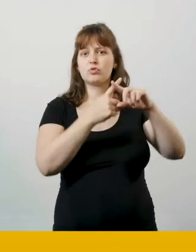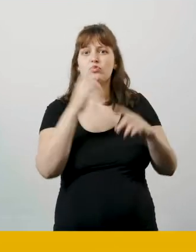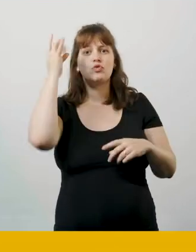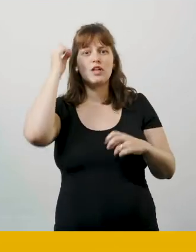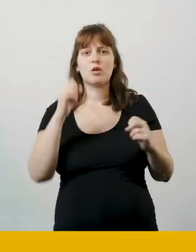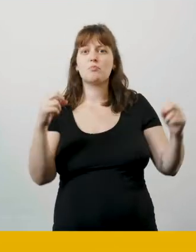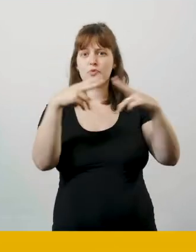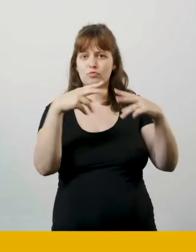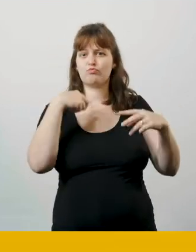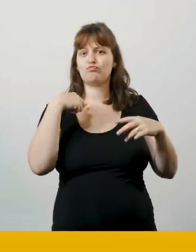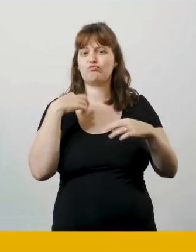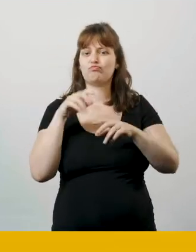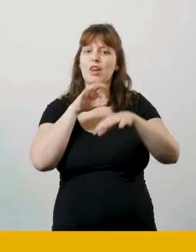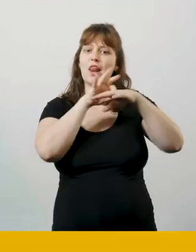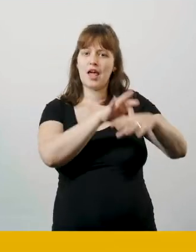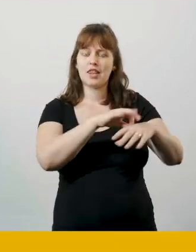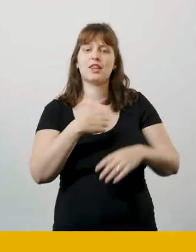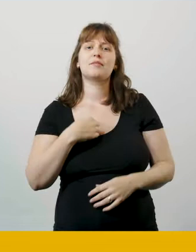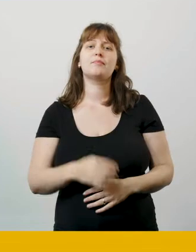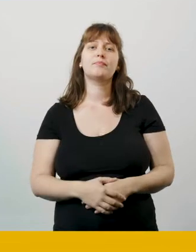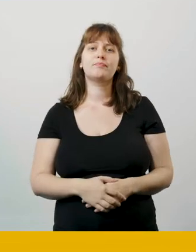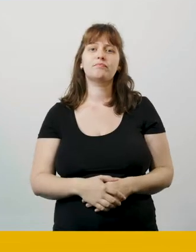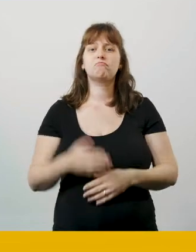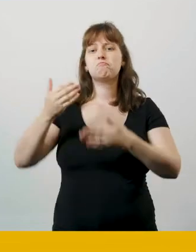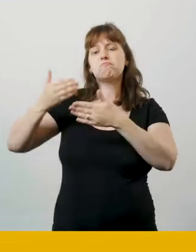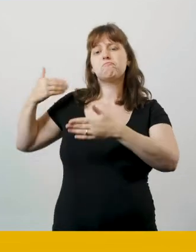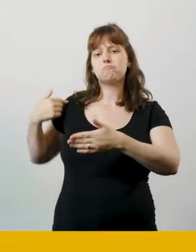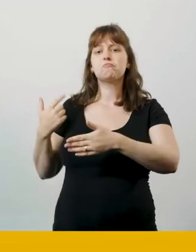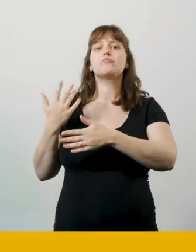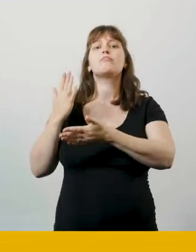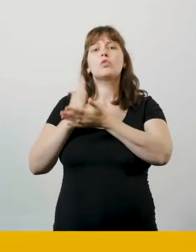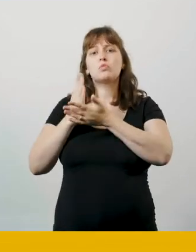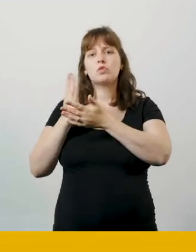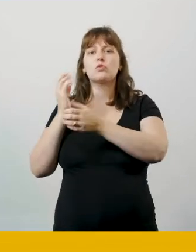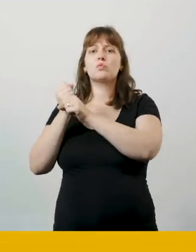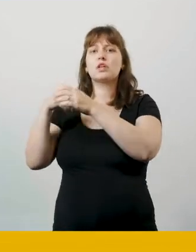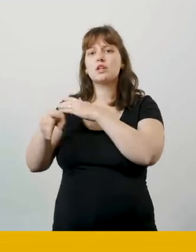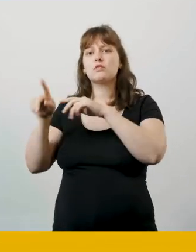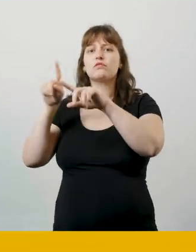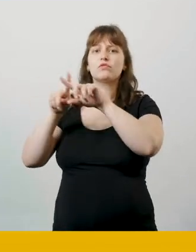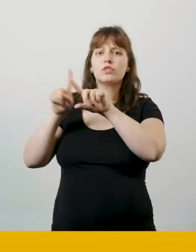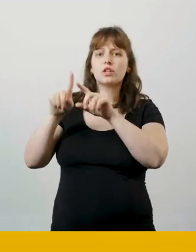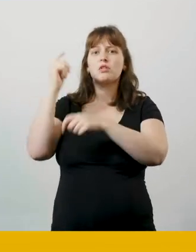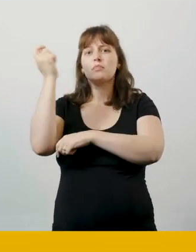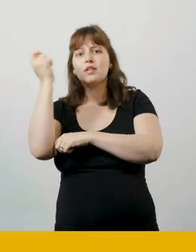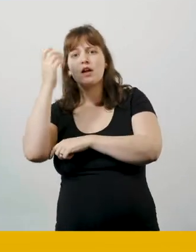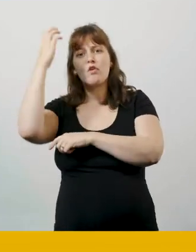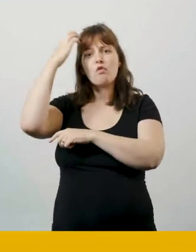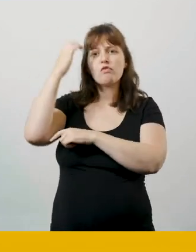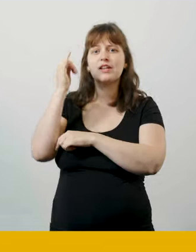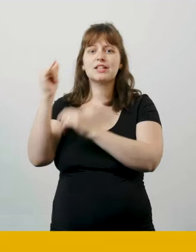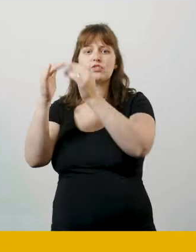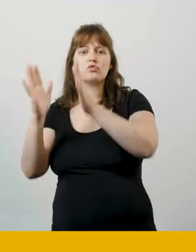In previous years, I have worked with several companies and governments and institutions of